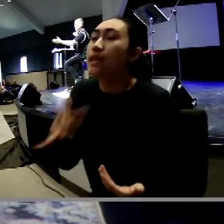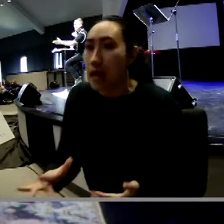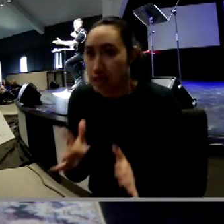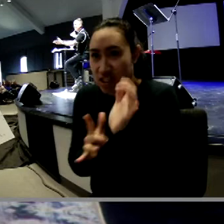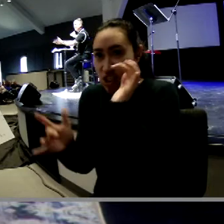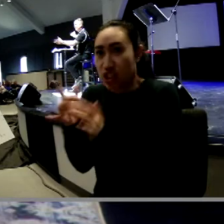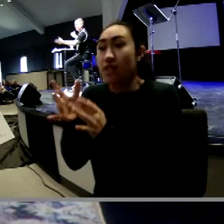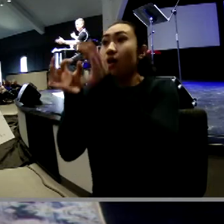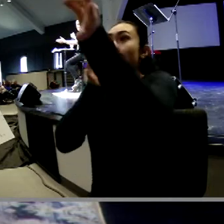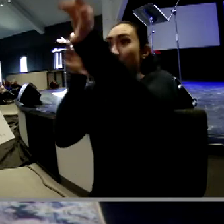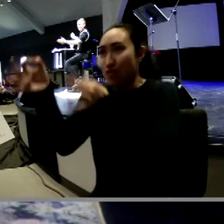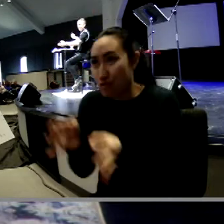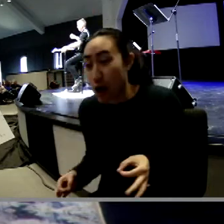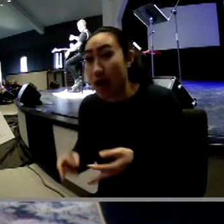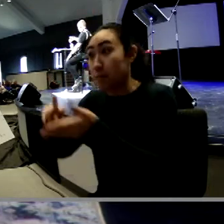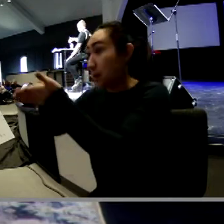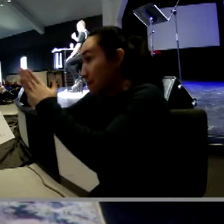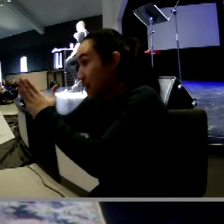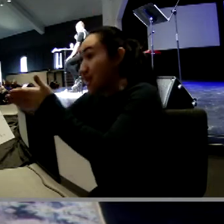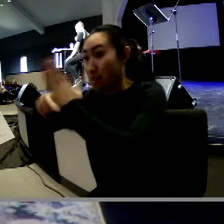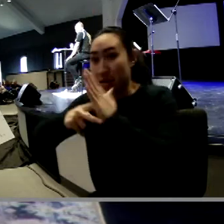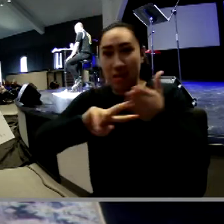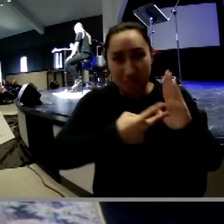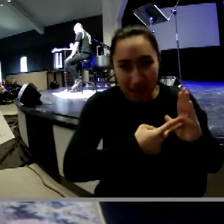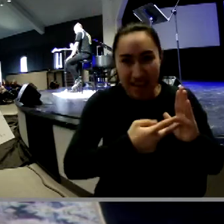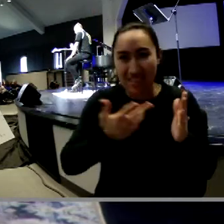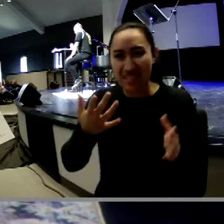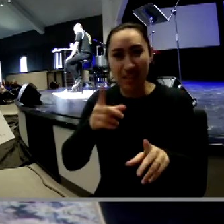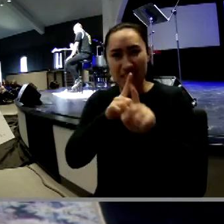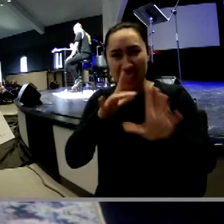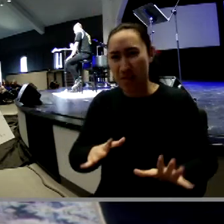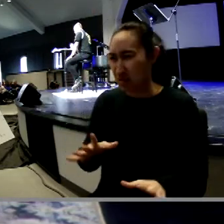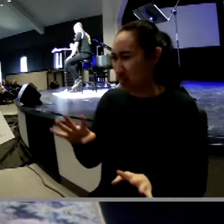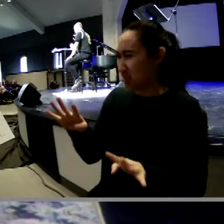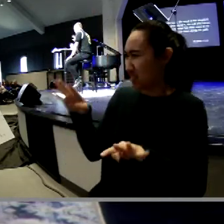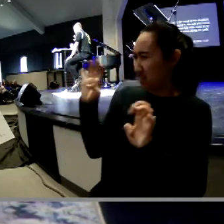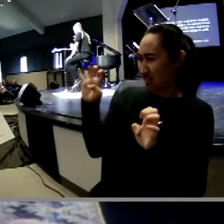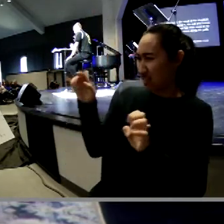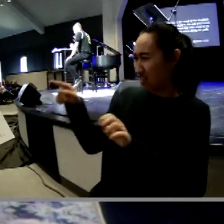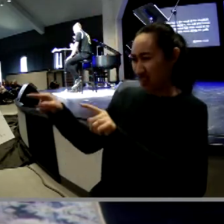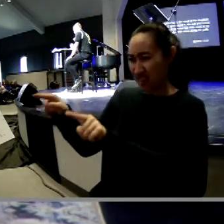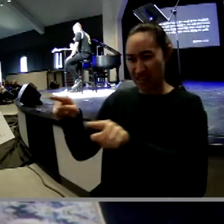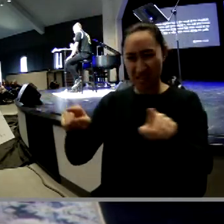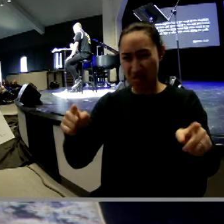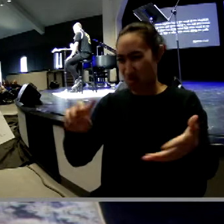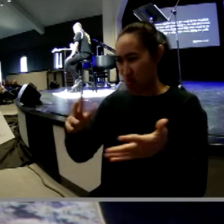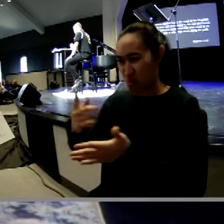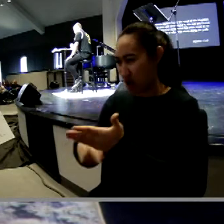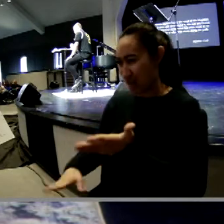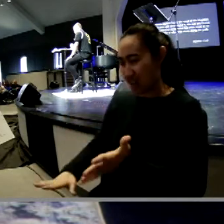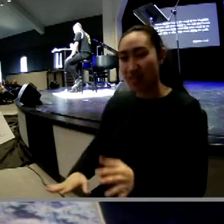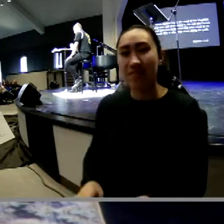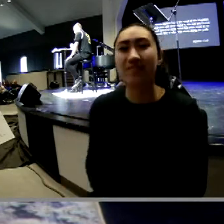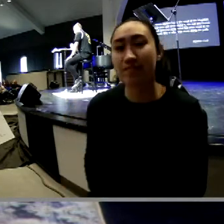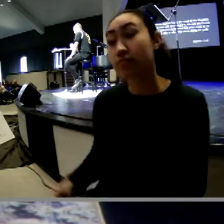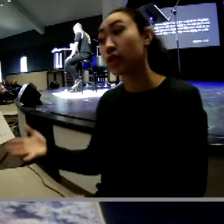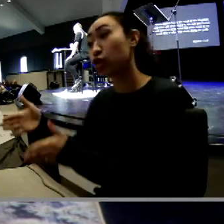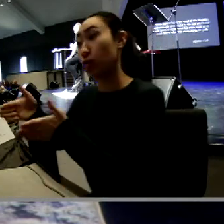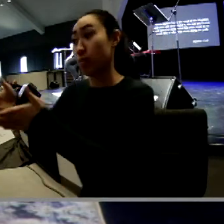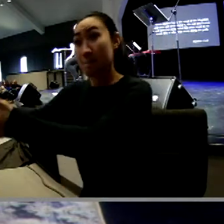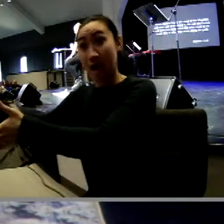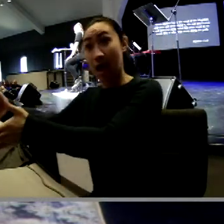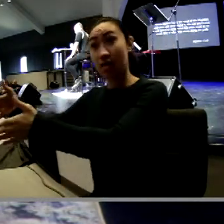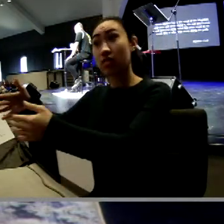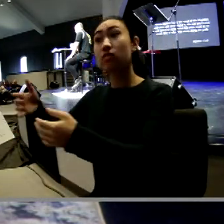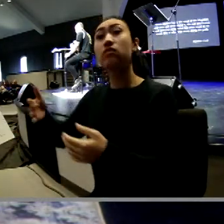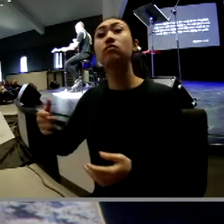what does that mean? Verse 19. Do you remember the path? When anyone hears the message about